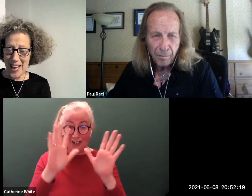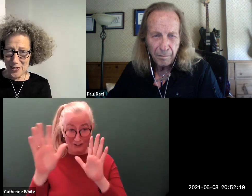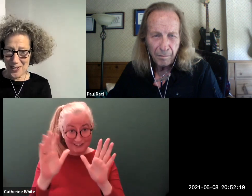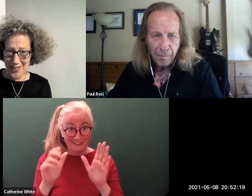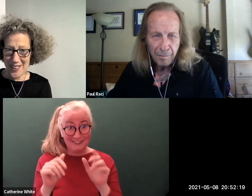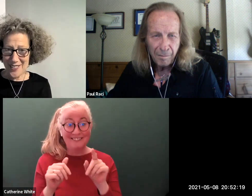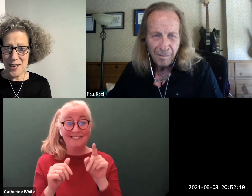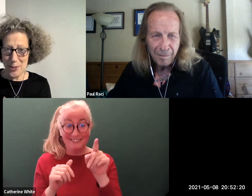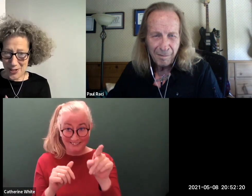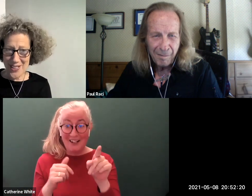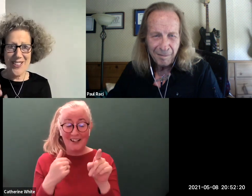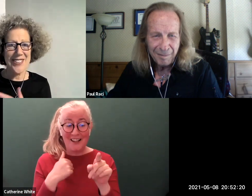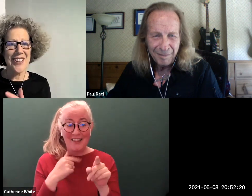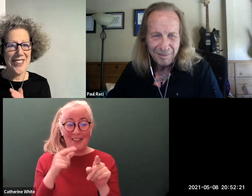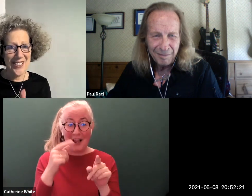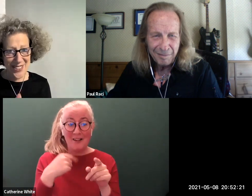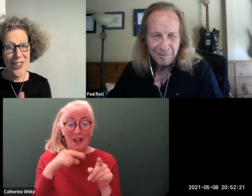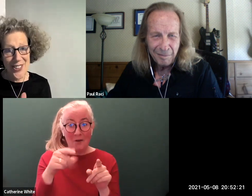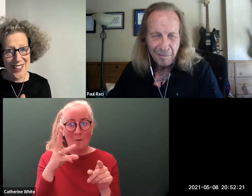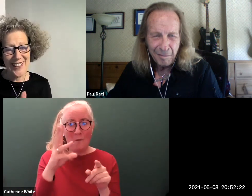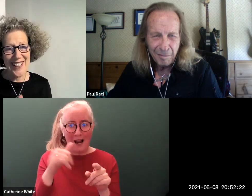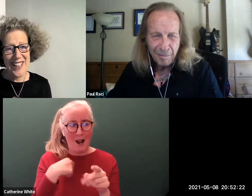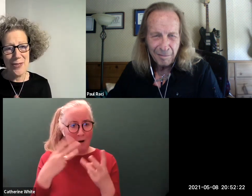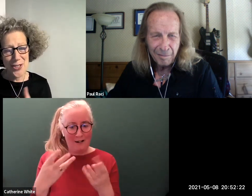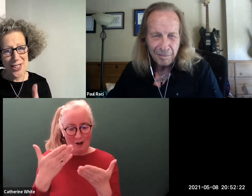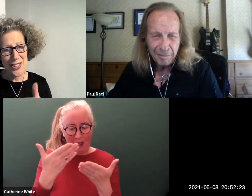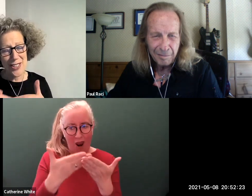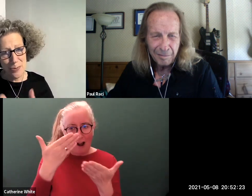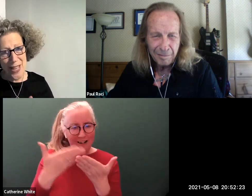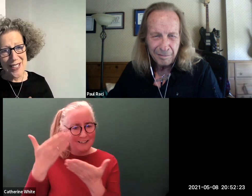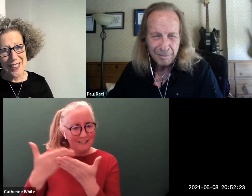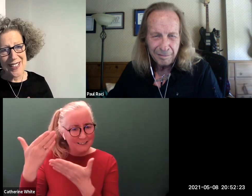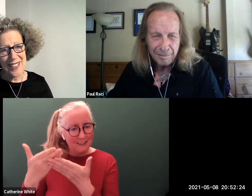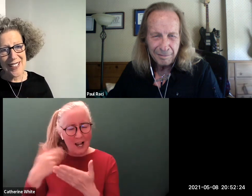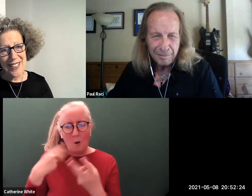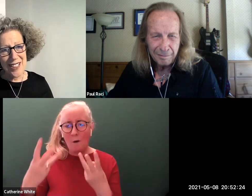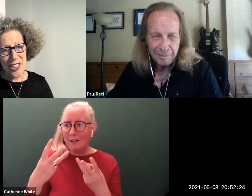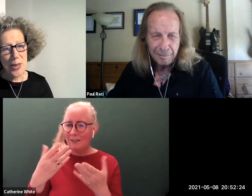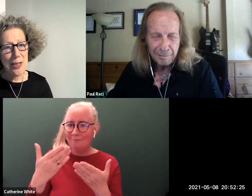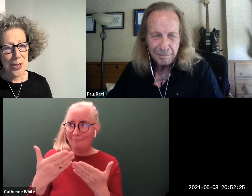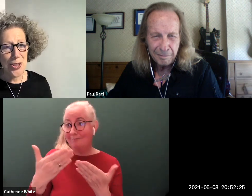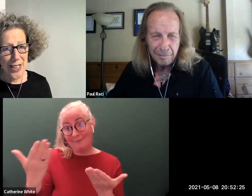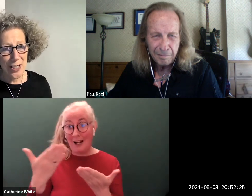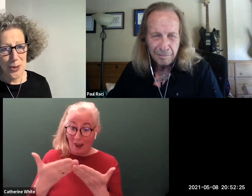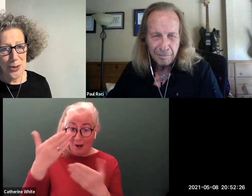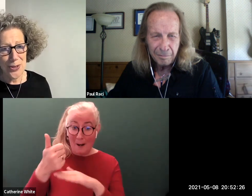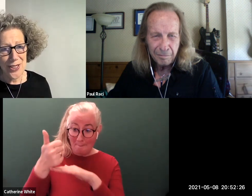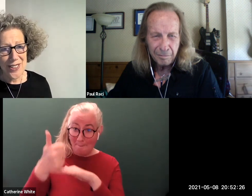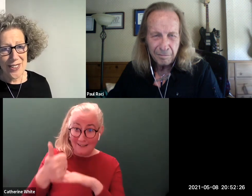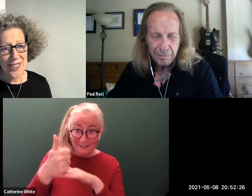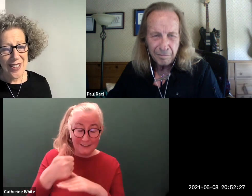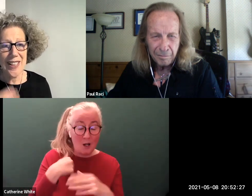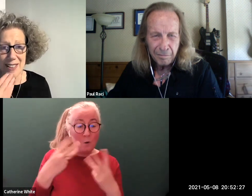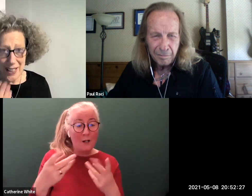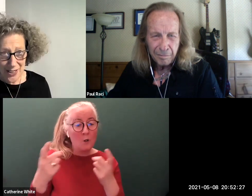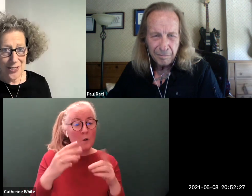undertaking, Catherine, that I want to start learning, even just the basics, to be able to do a little more